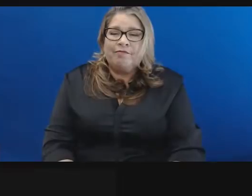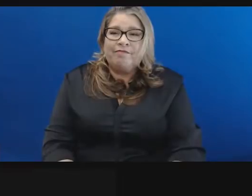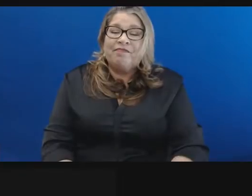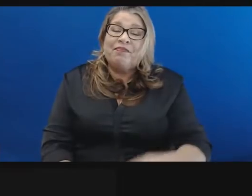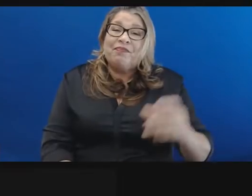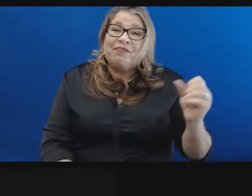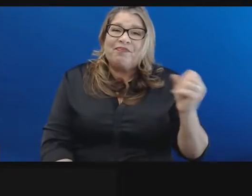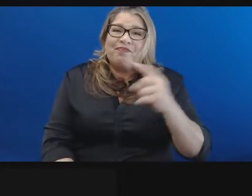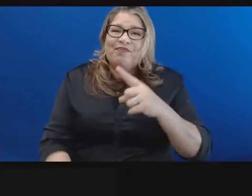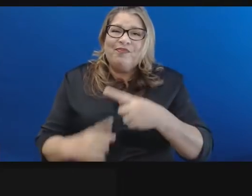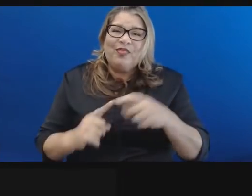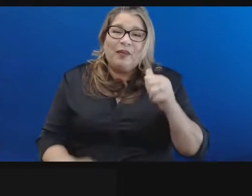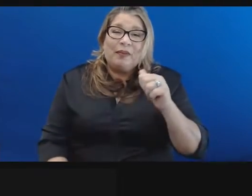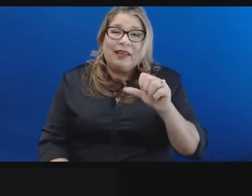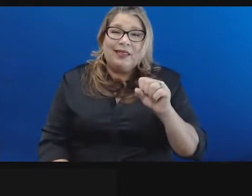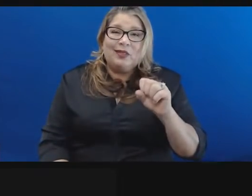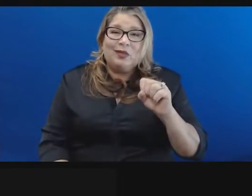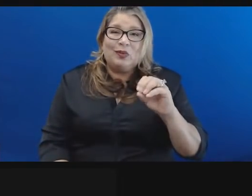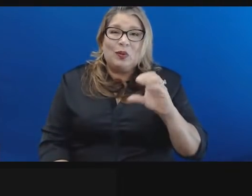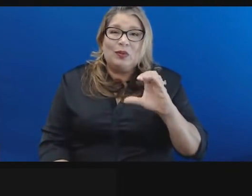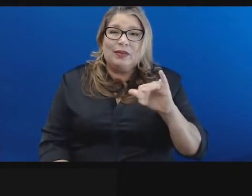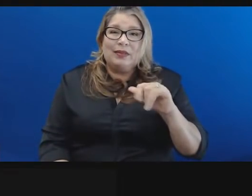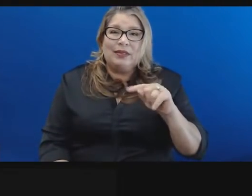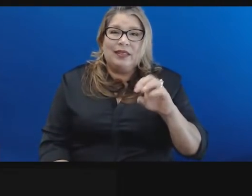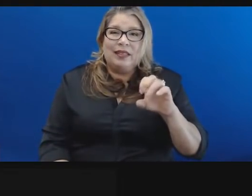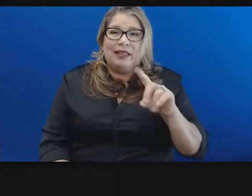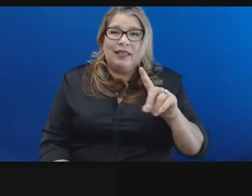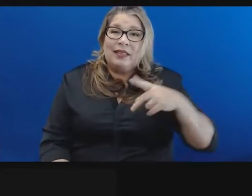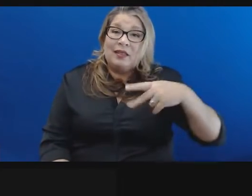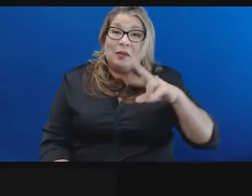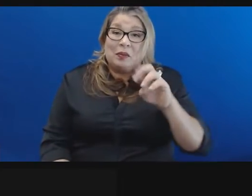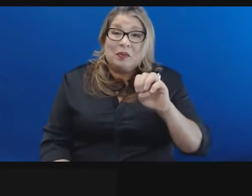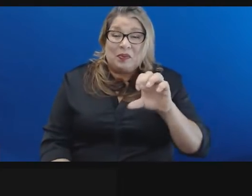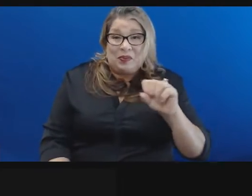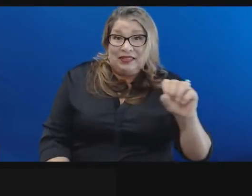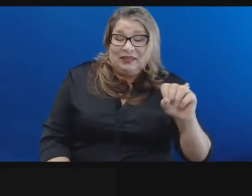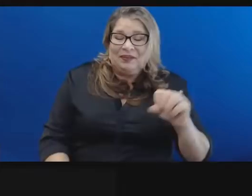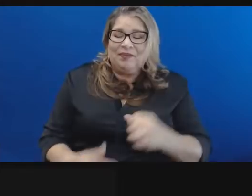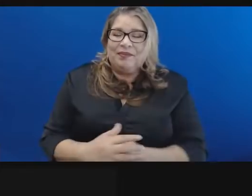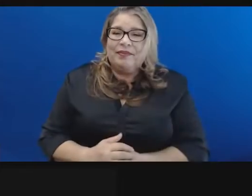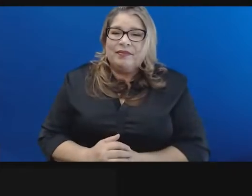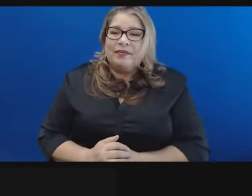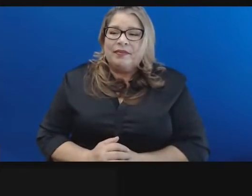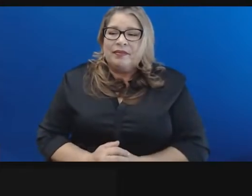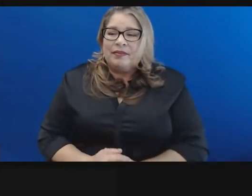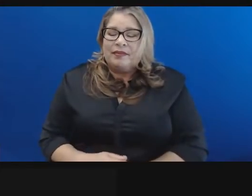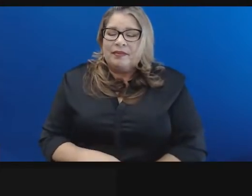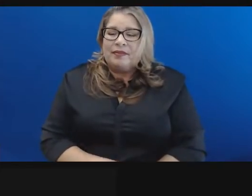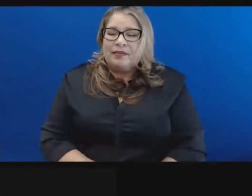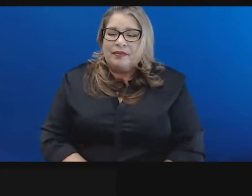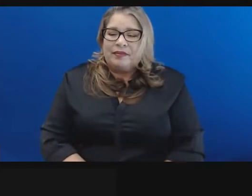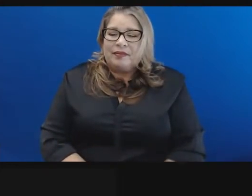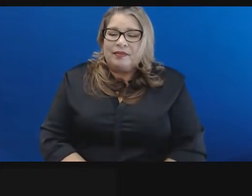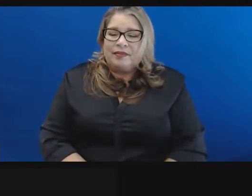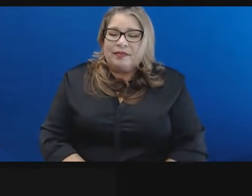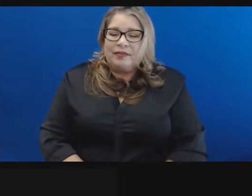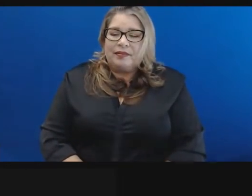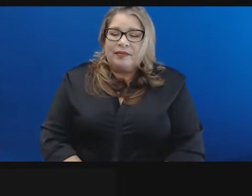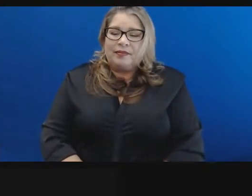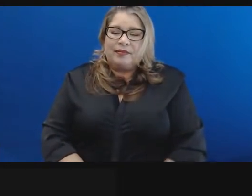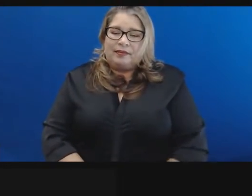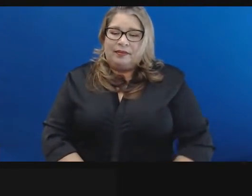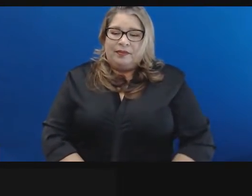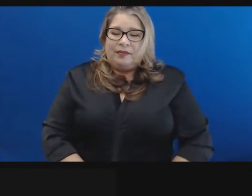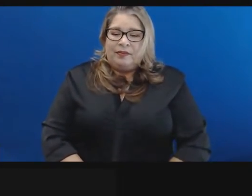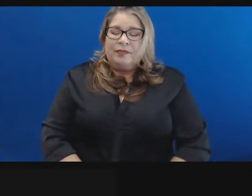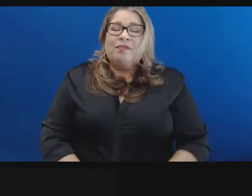Hi, Dr. Ghaly. This is kind of building off the last question. So as Melody said, we've heard examples of hospitals having extra